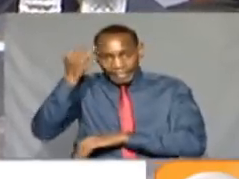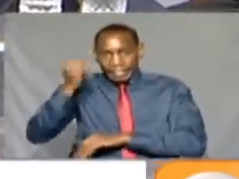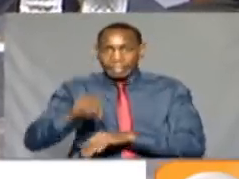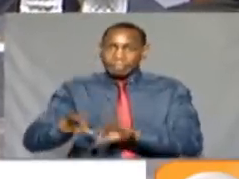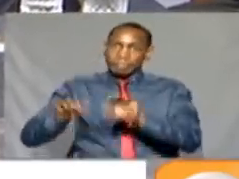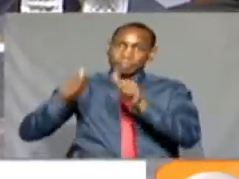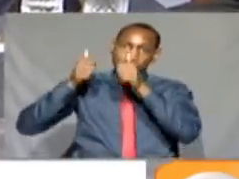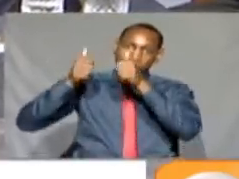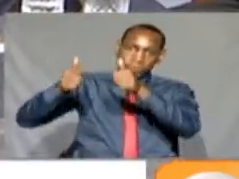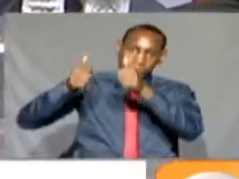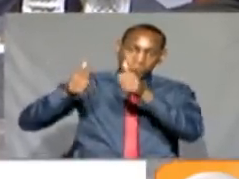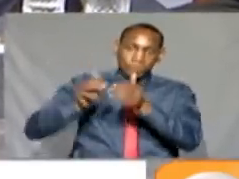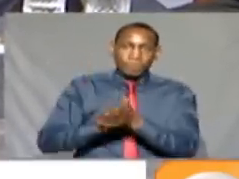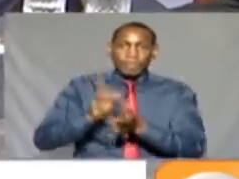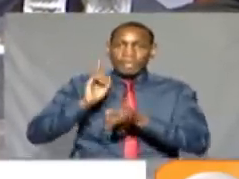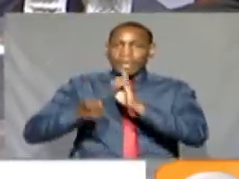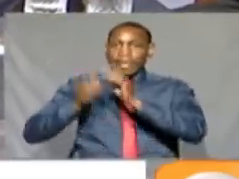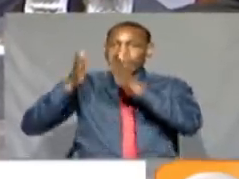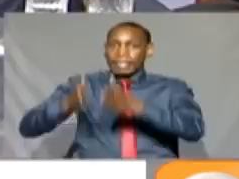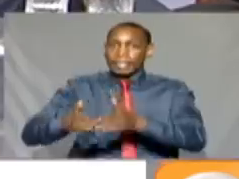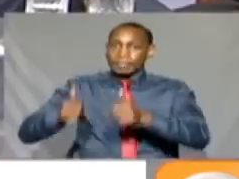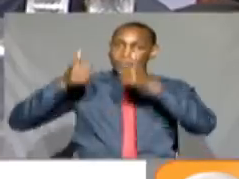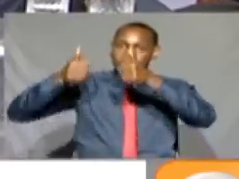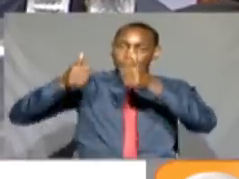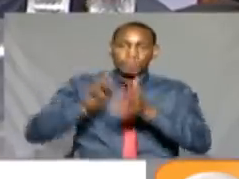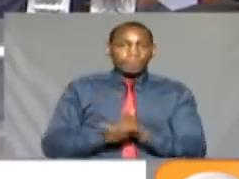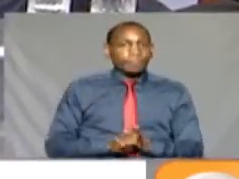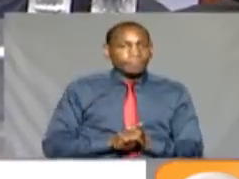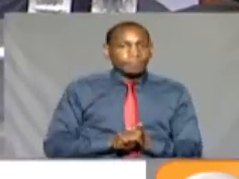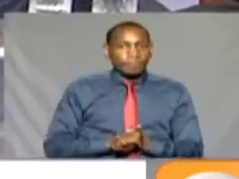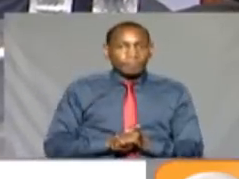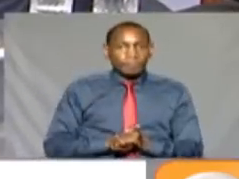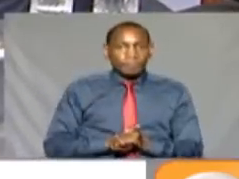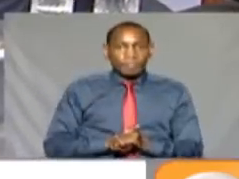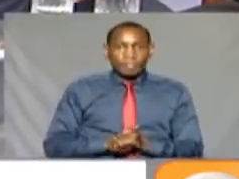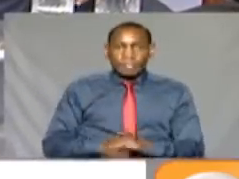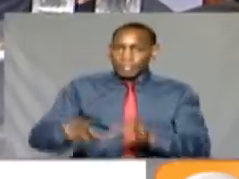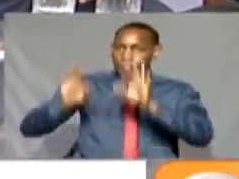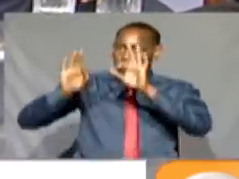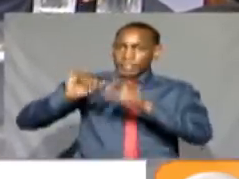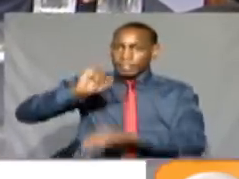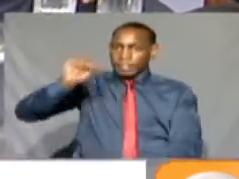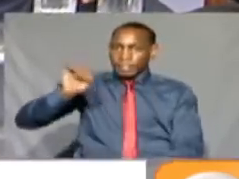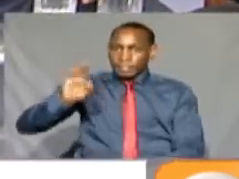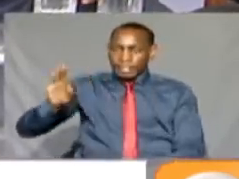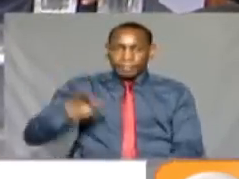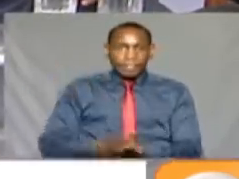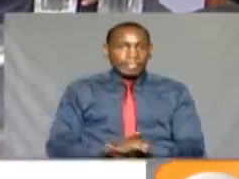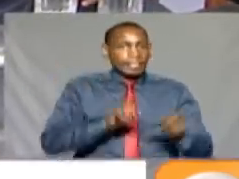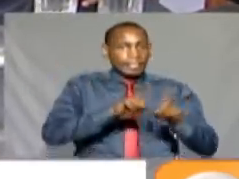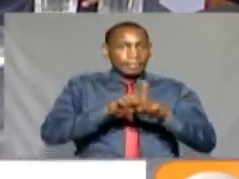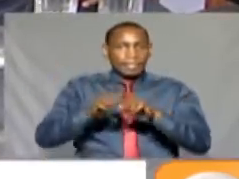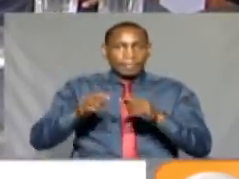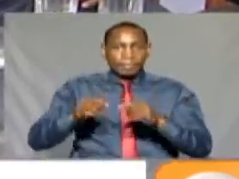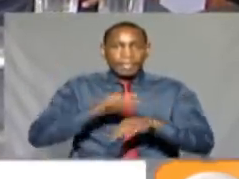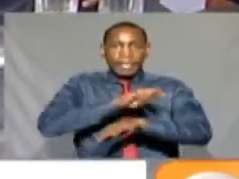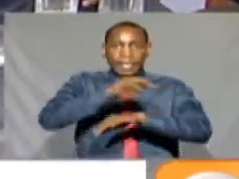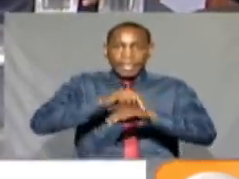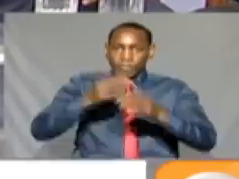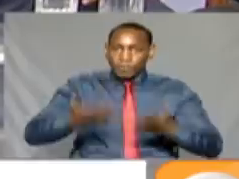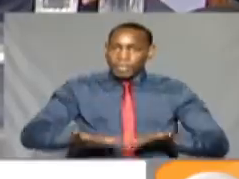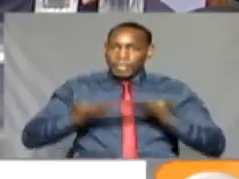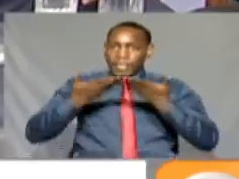bubbling athletes, bubbling creativity, bubbling Jeff Koinange, who can come here. Even this nation even